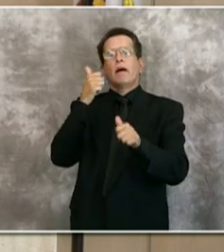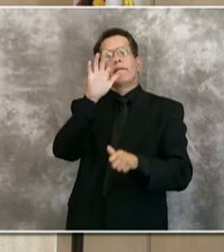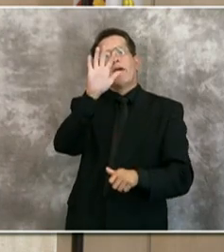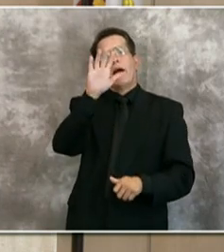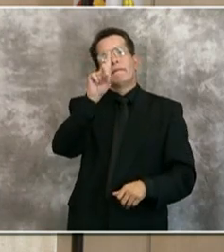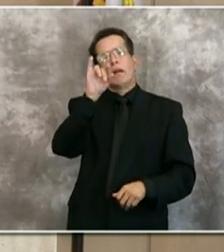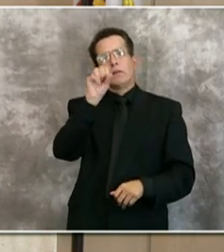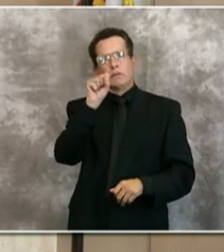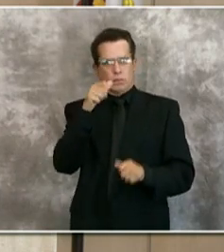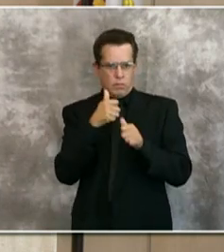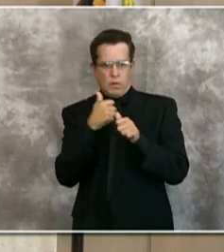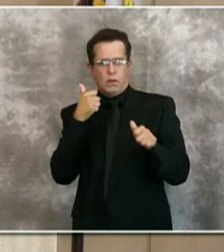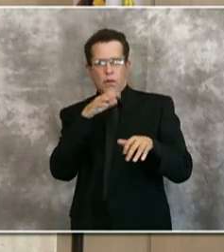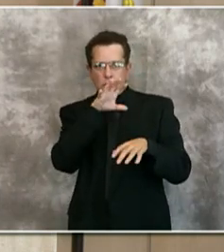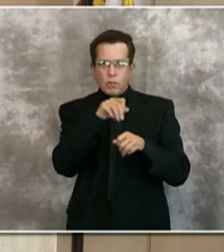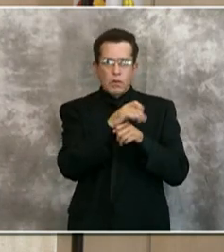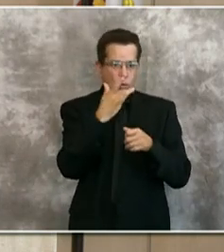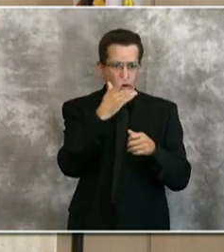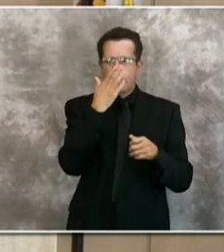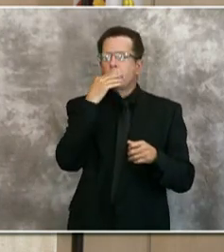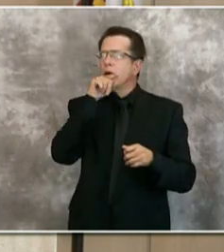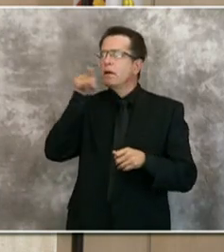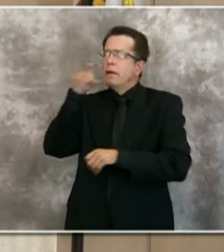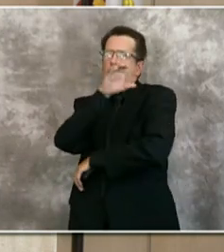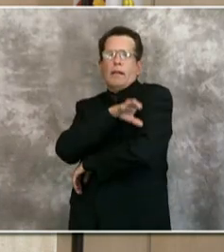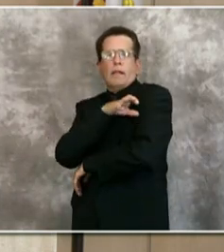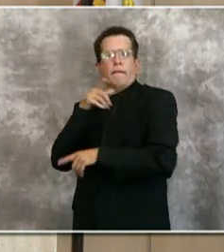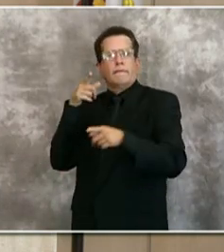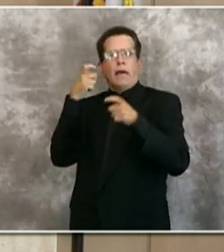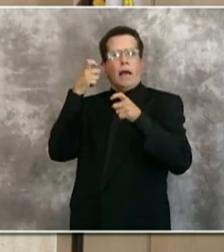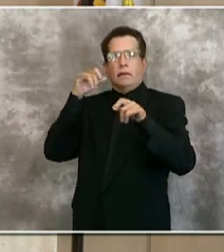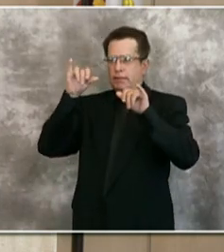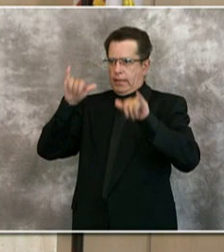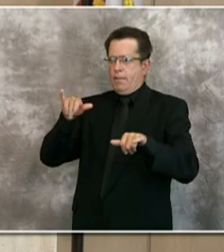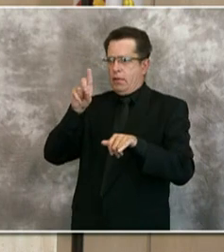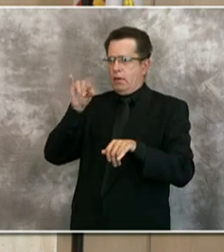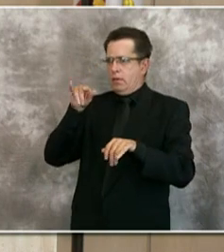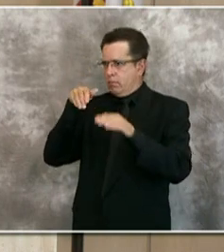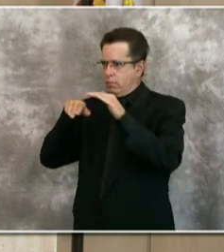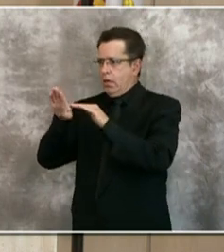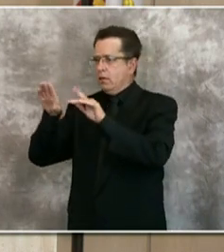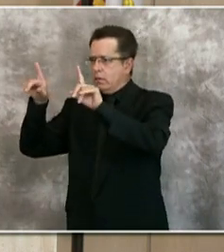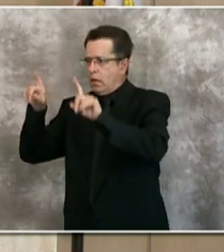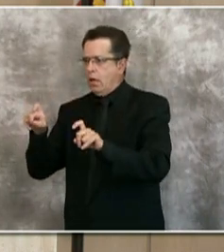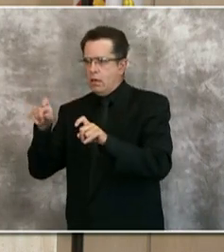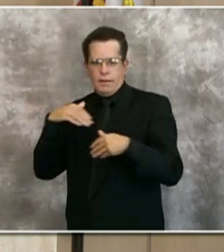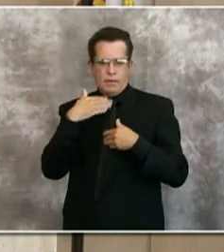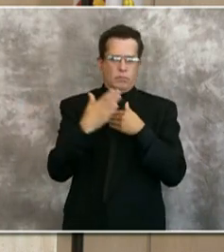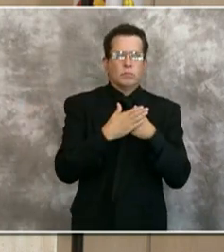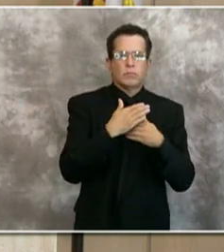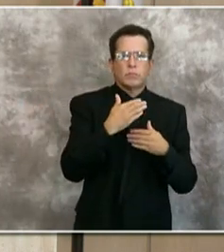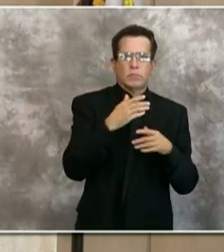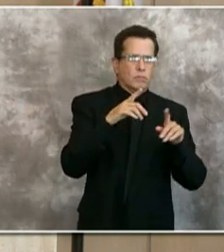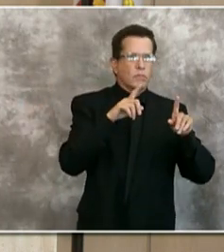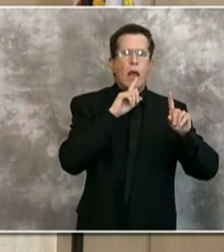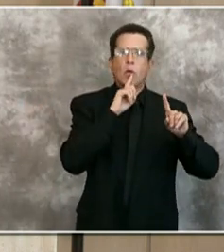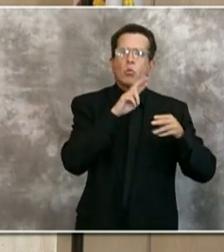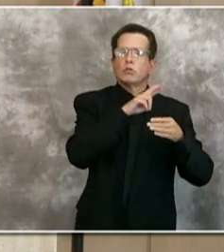to a clinic and get an appointment the same day and then get a result in 2 days, I think there's just that argument of